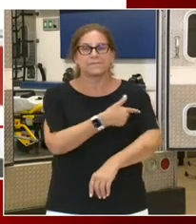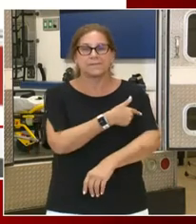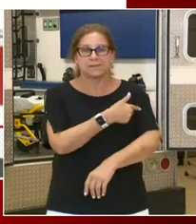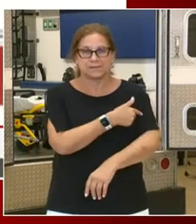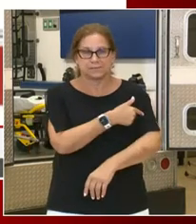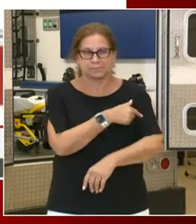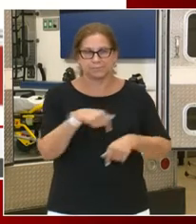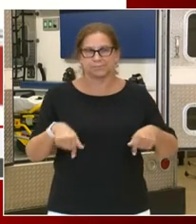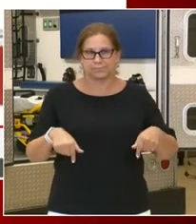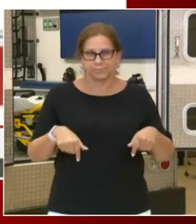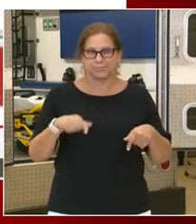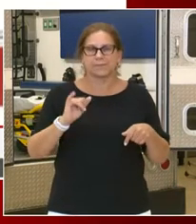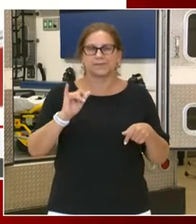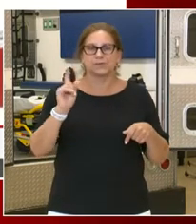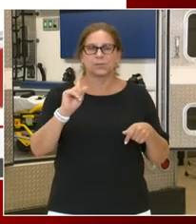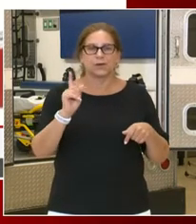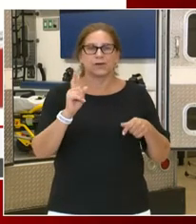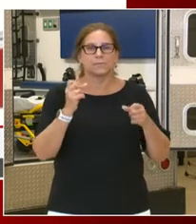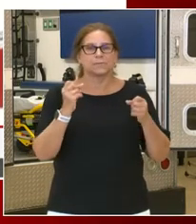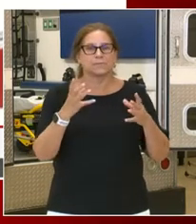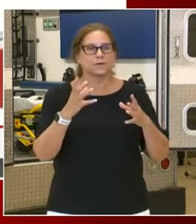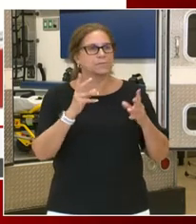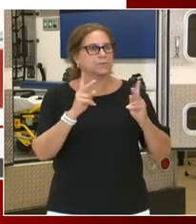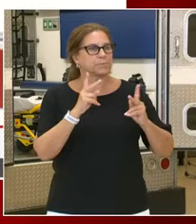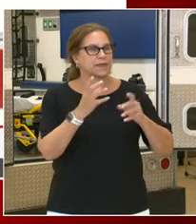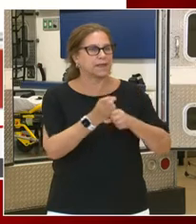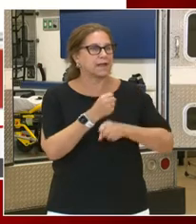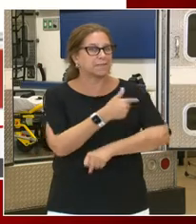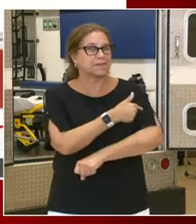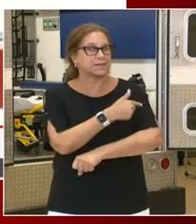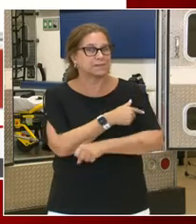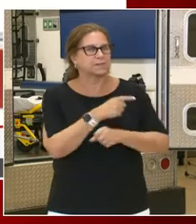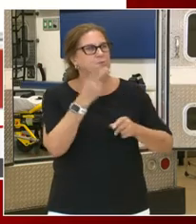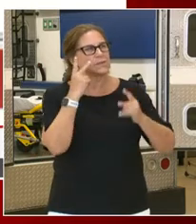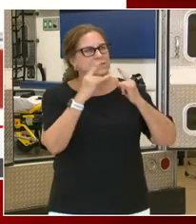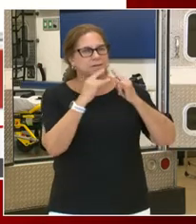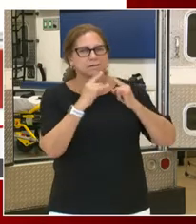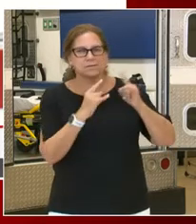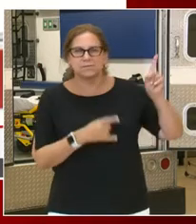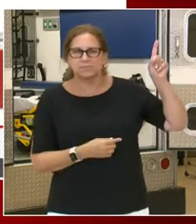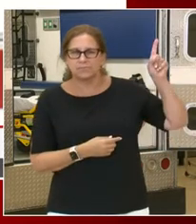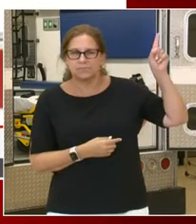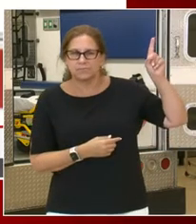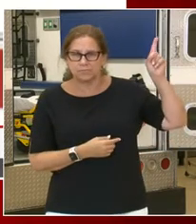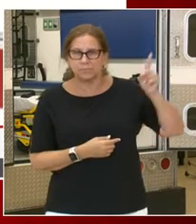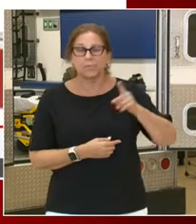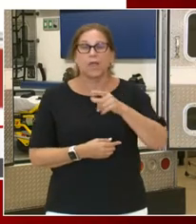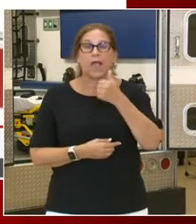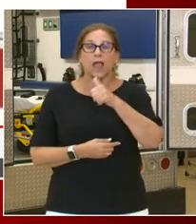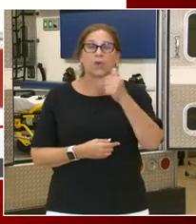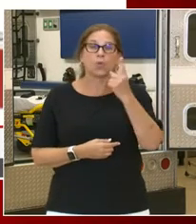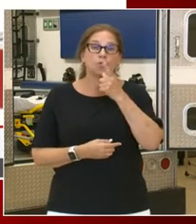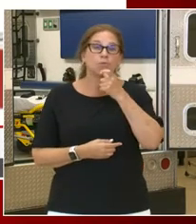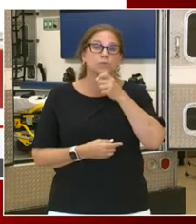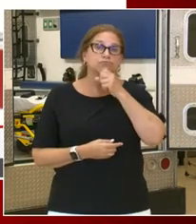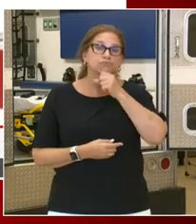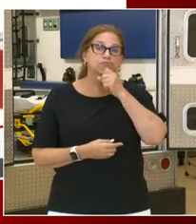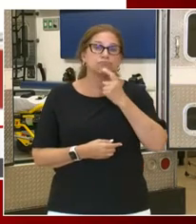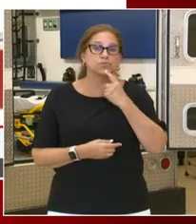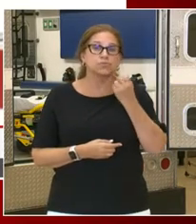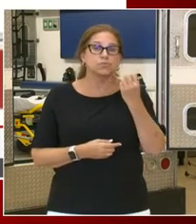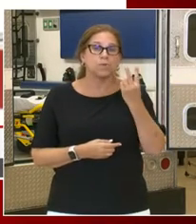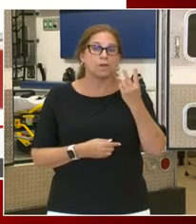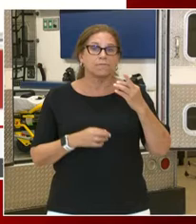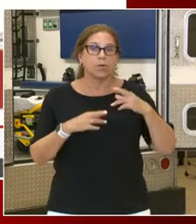on our campuses to be vaccinated. Just a reminder, anyone 12 age or older can be vaccinated at any of our sites.